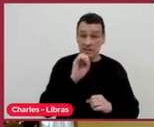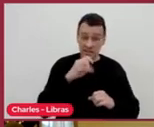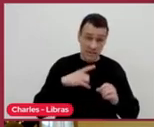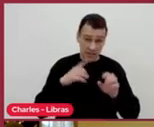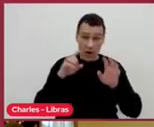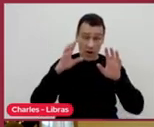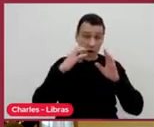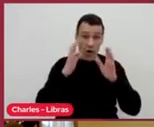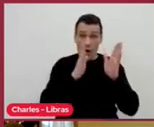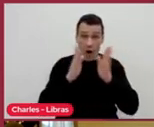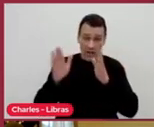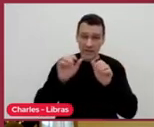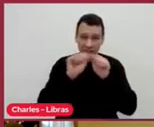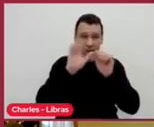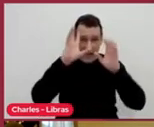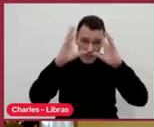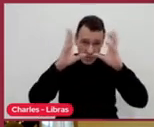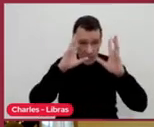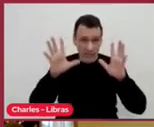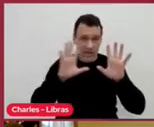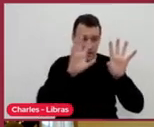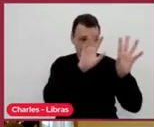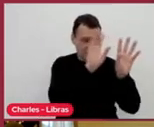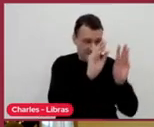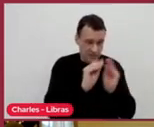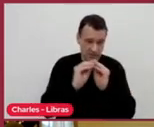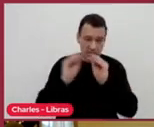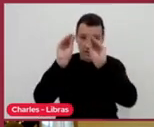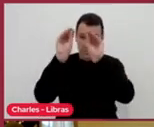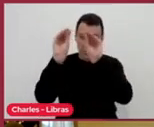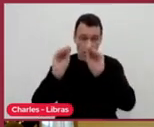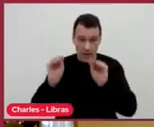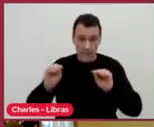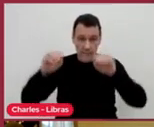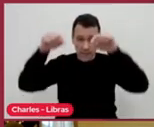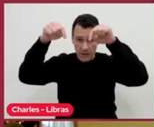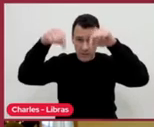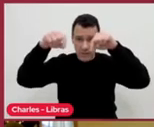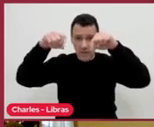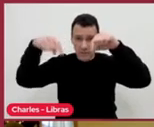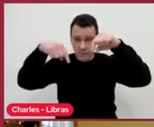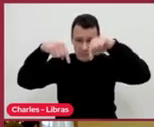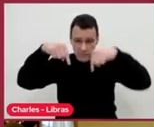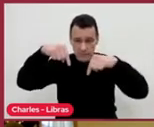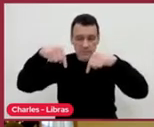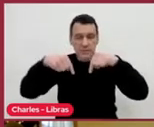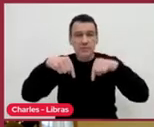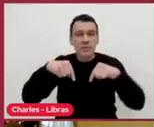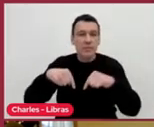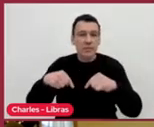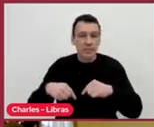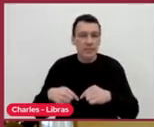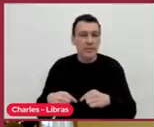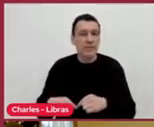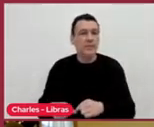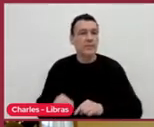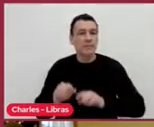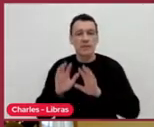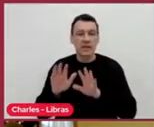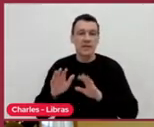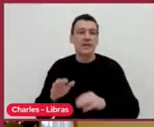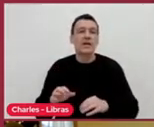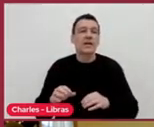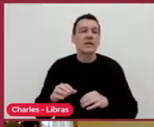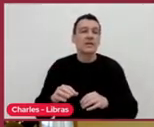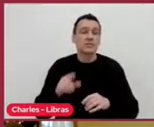Z2, and so on and so forth. So it will call the resolver with only this data here, E99, but as